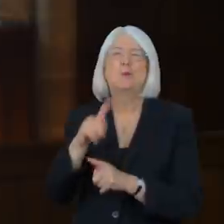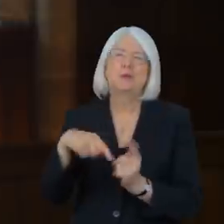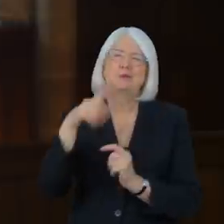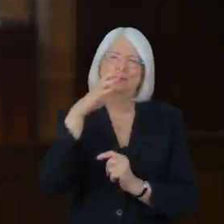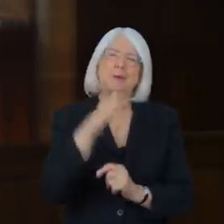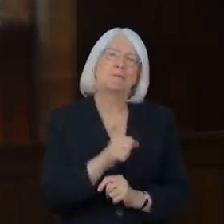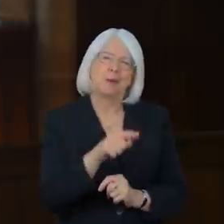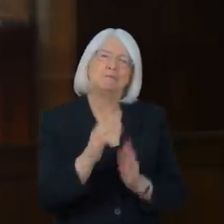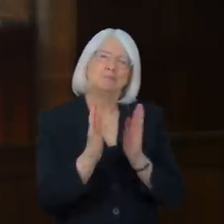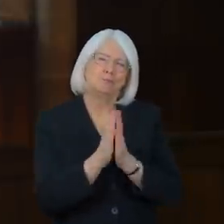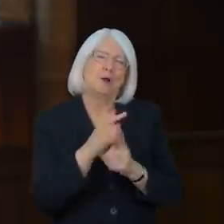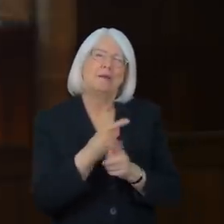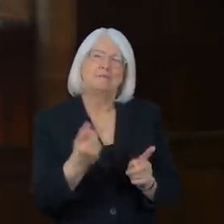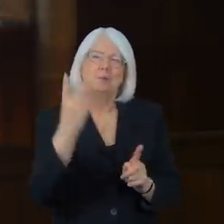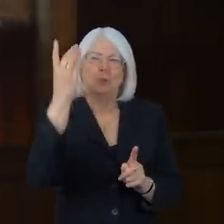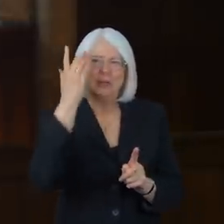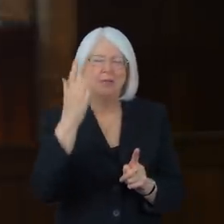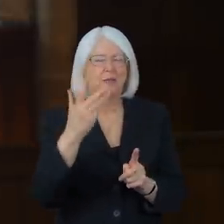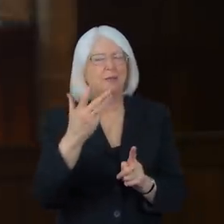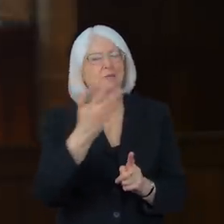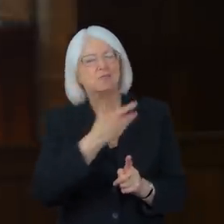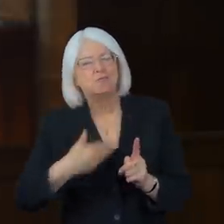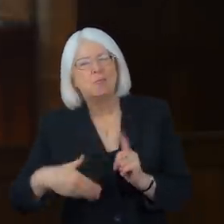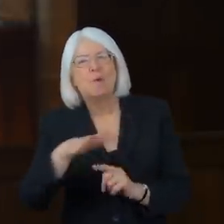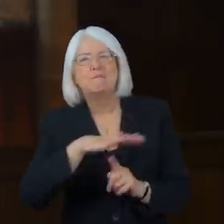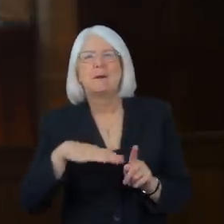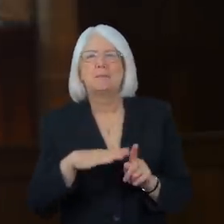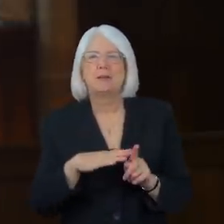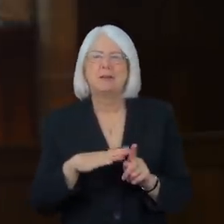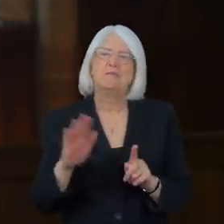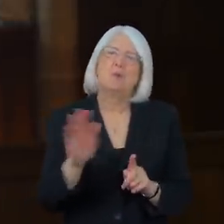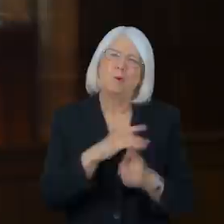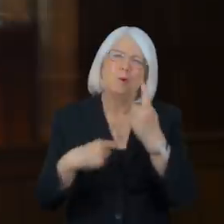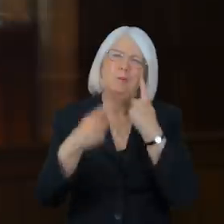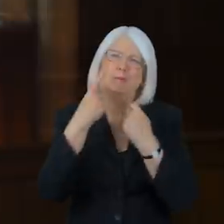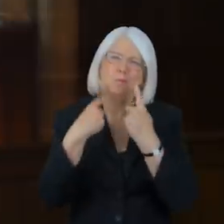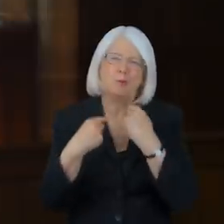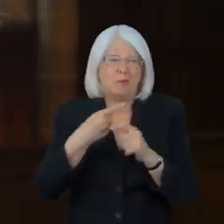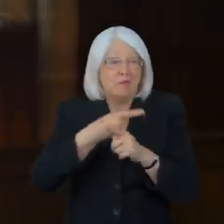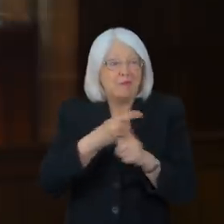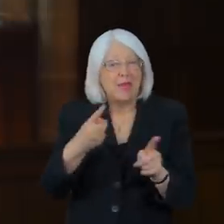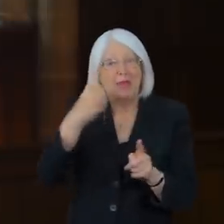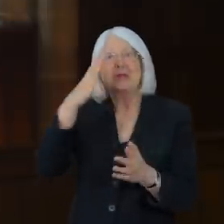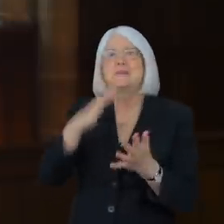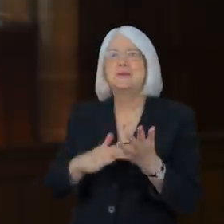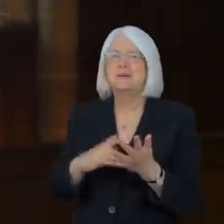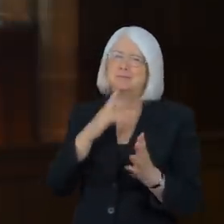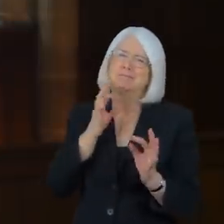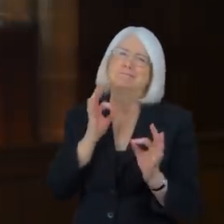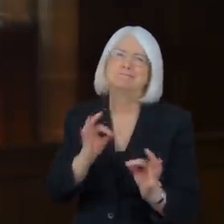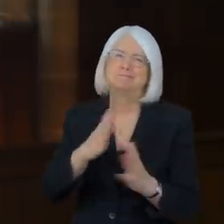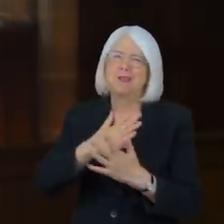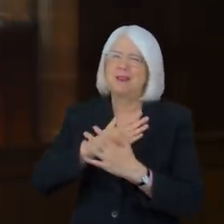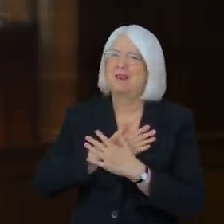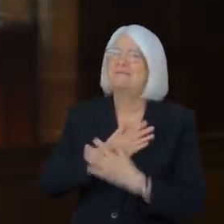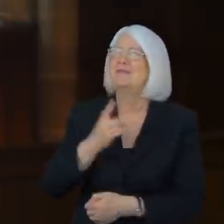the royal family, and for all who mourn, that they may experience something of that perfect love of God